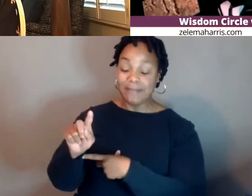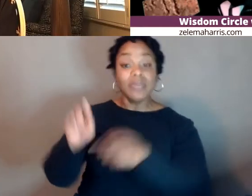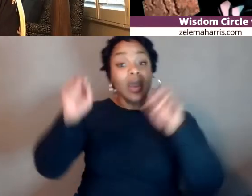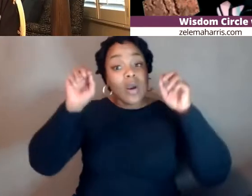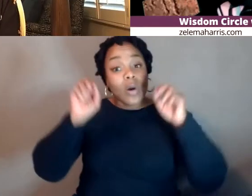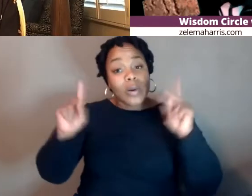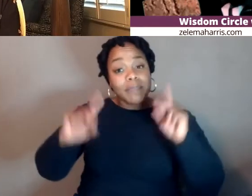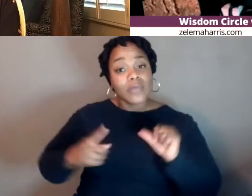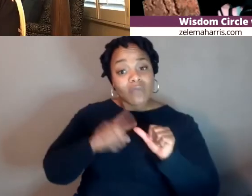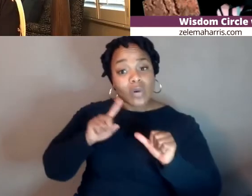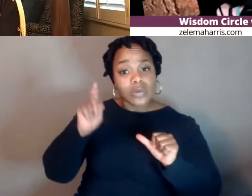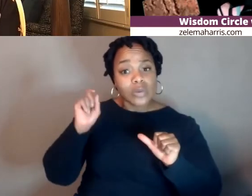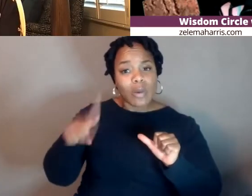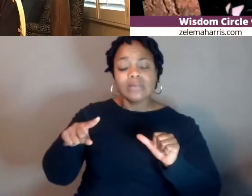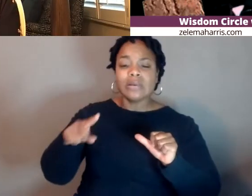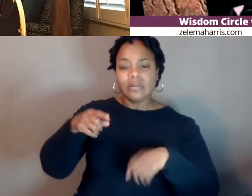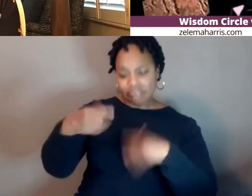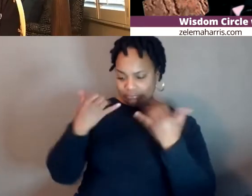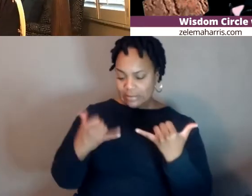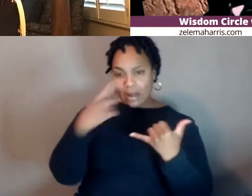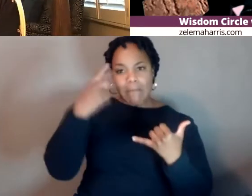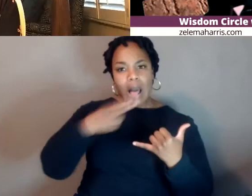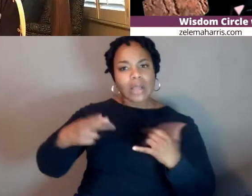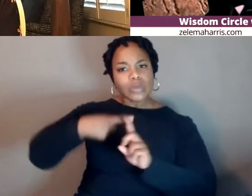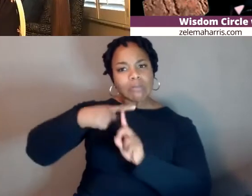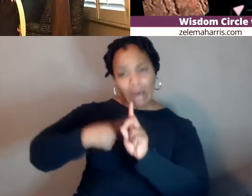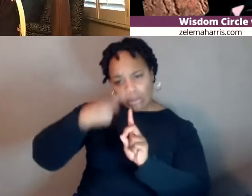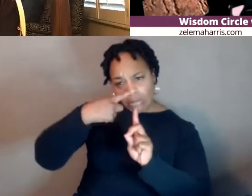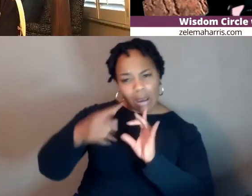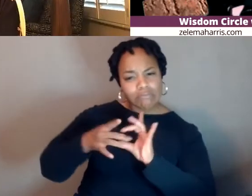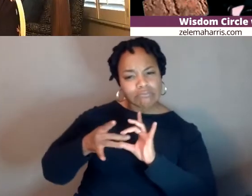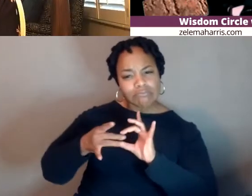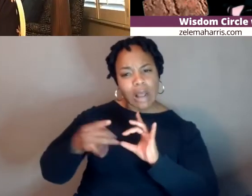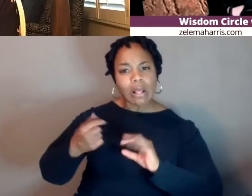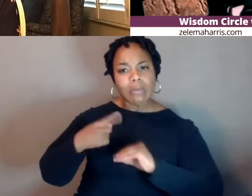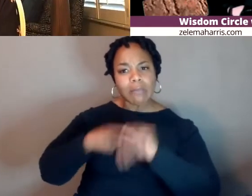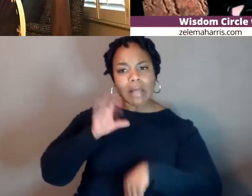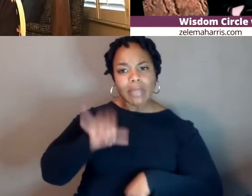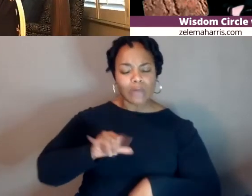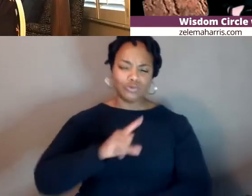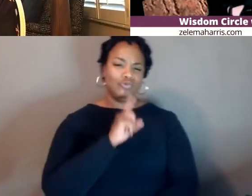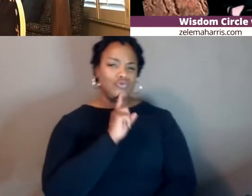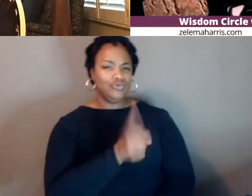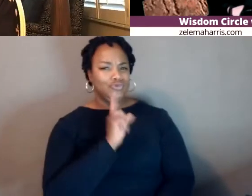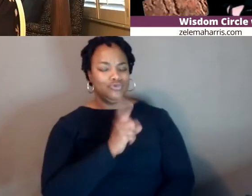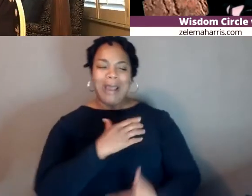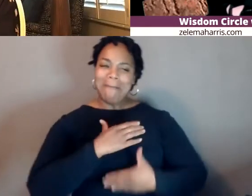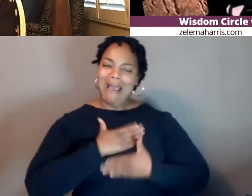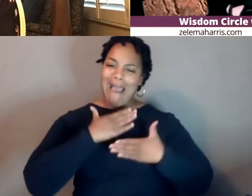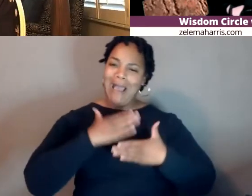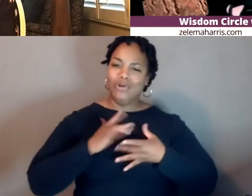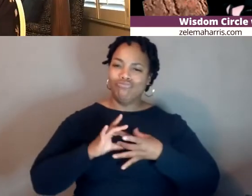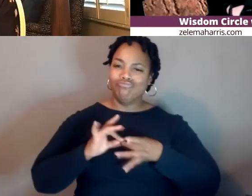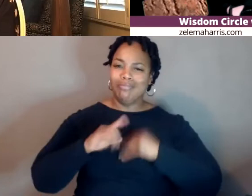this Black History Month? Oh, sure. I'm really happy to do so